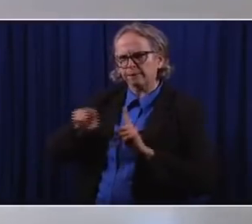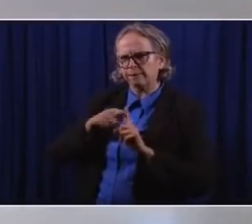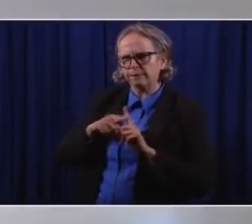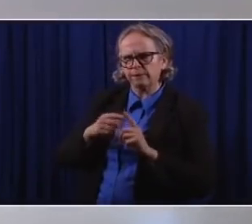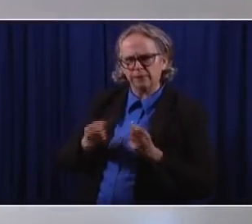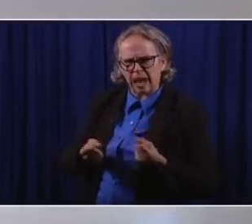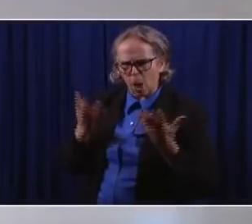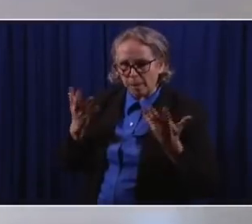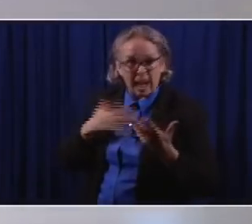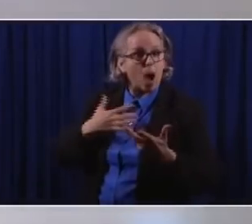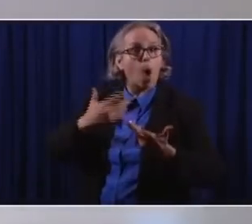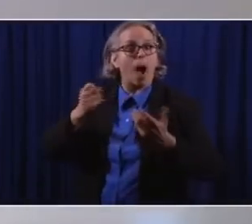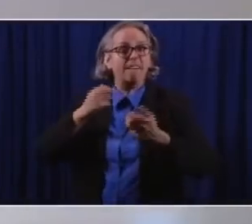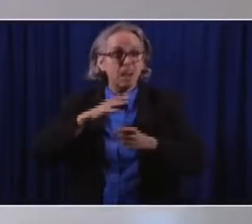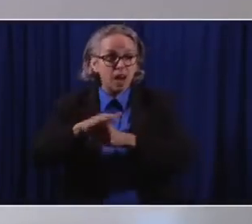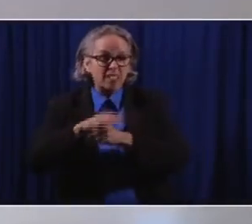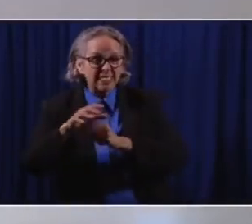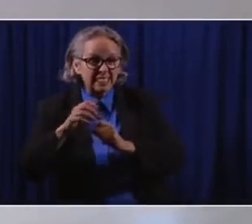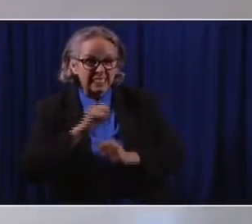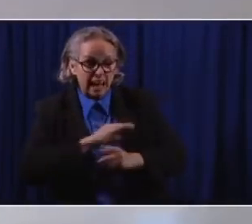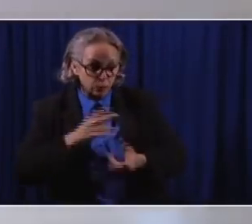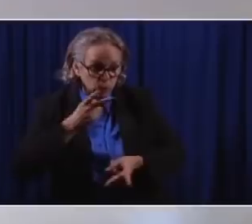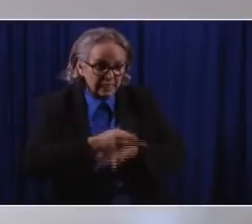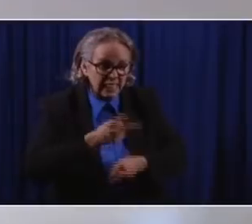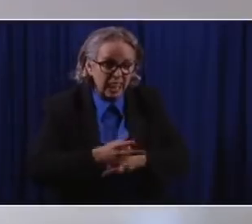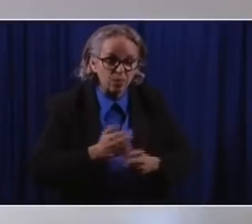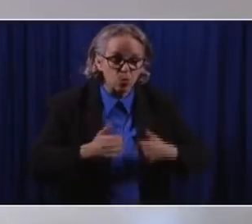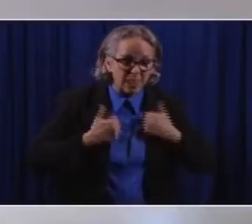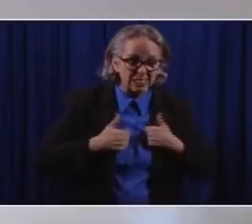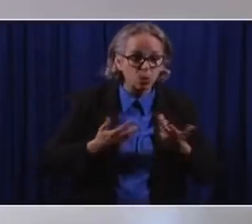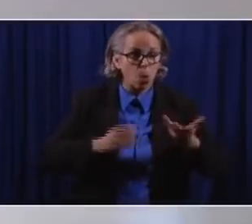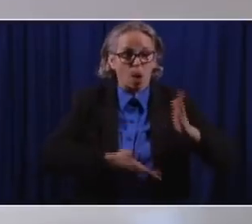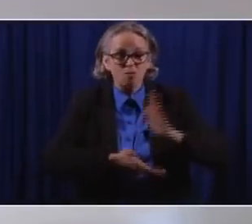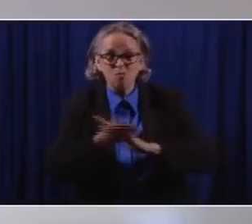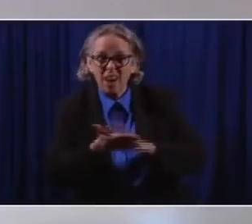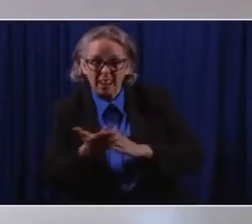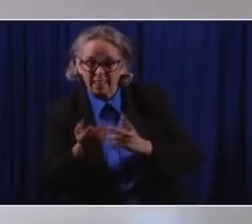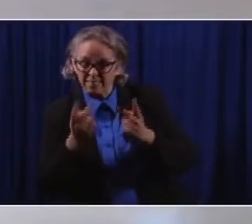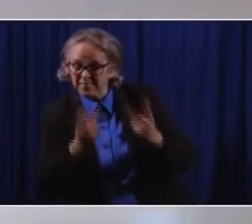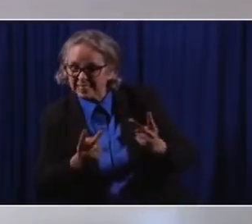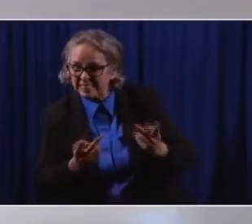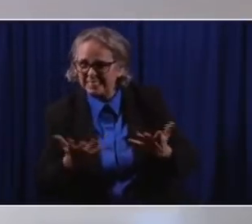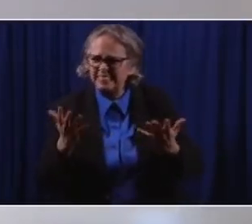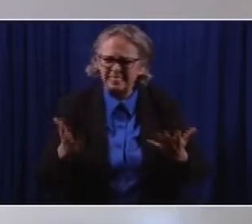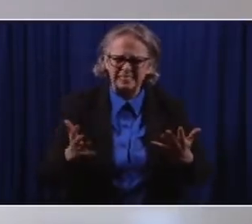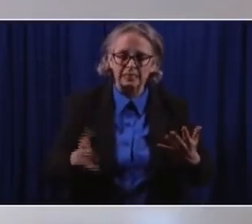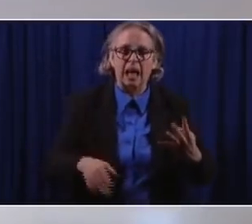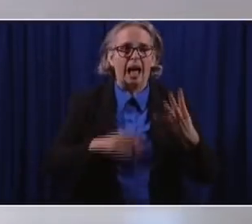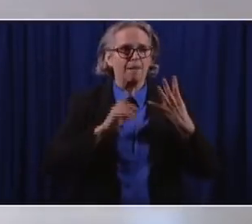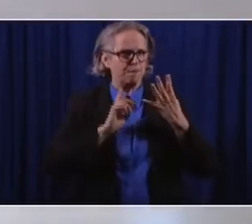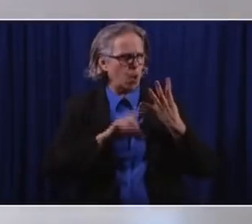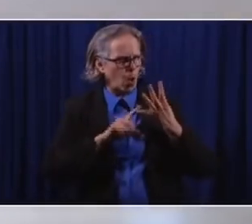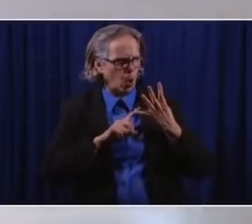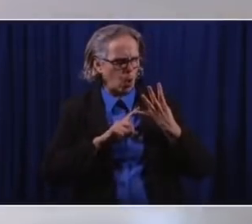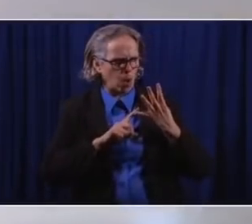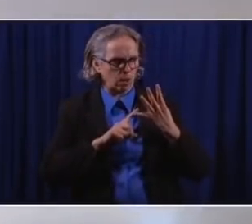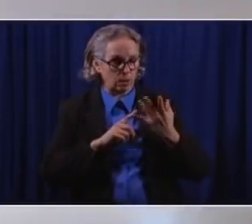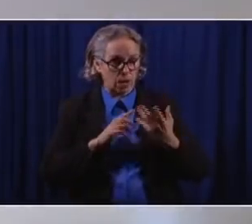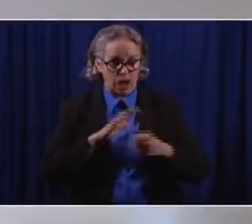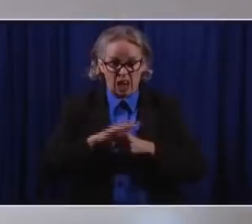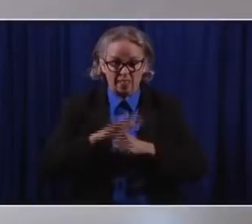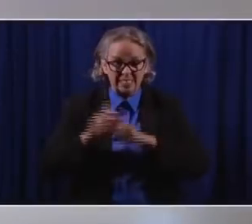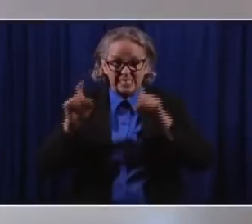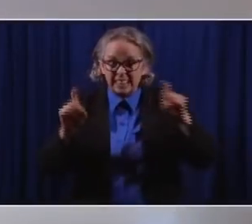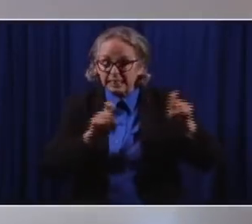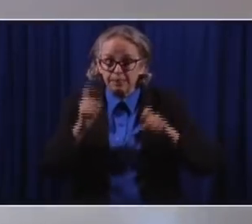and safely facilitate the visits? Four, do they have access to adequate testing for residents and staff? In other words, are